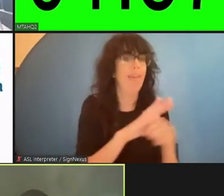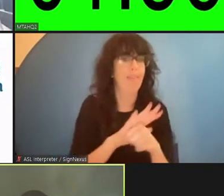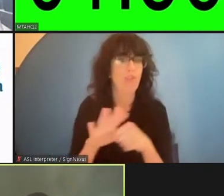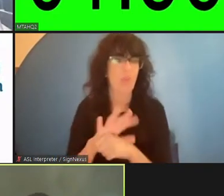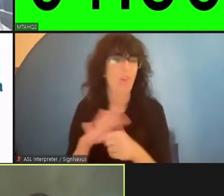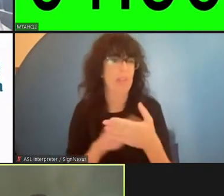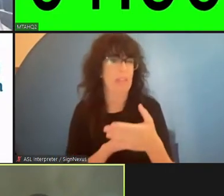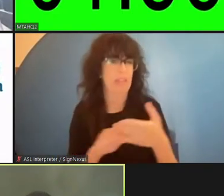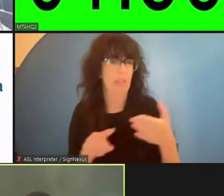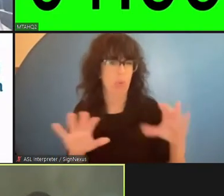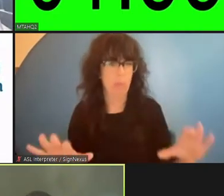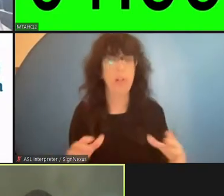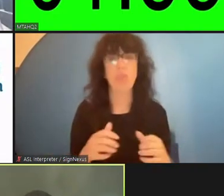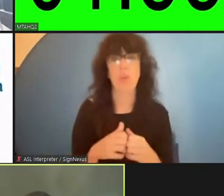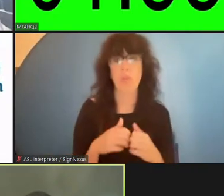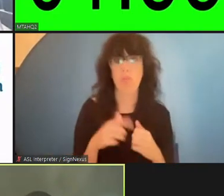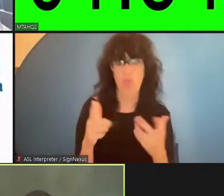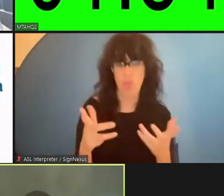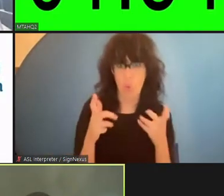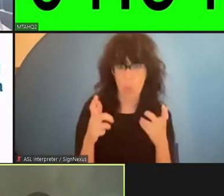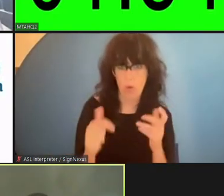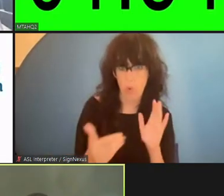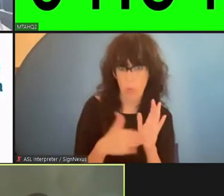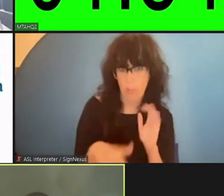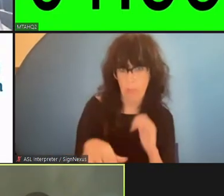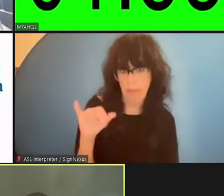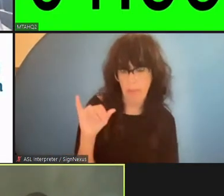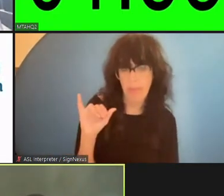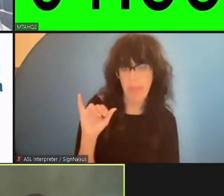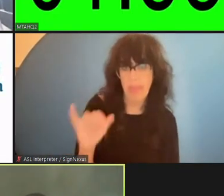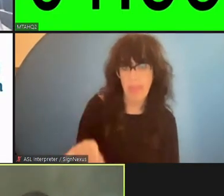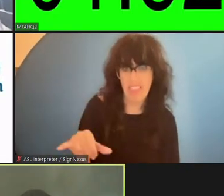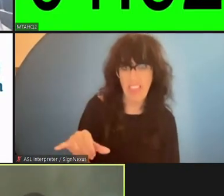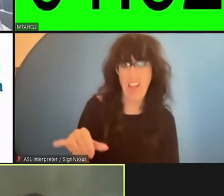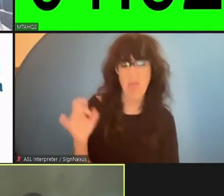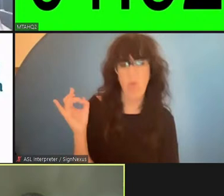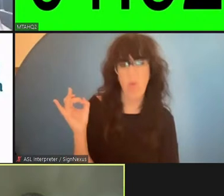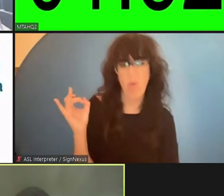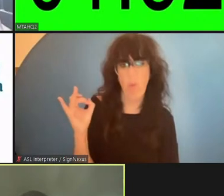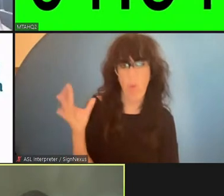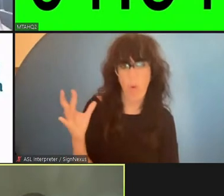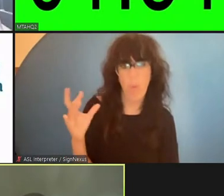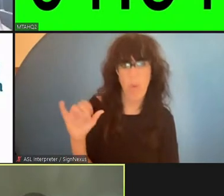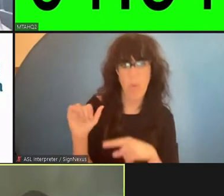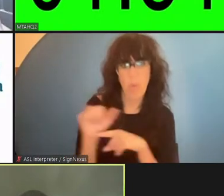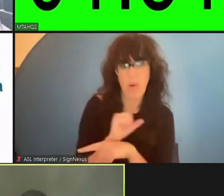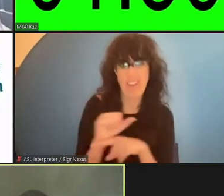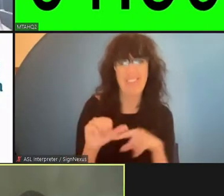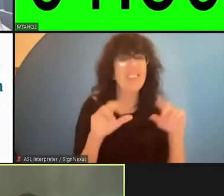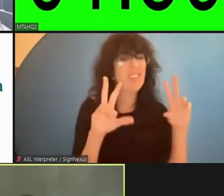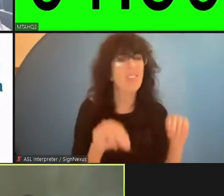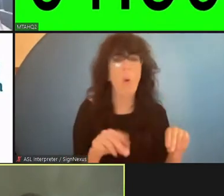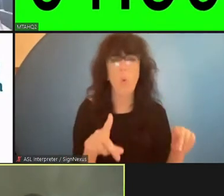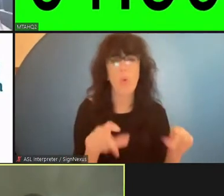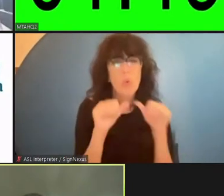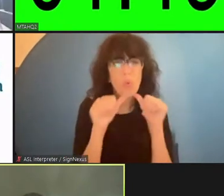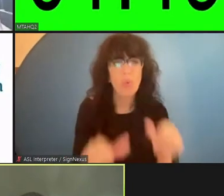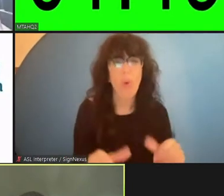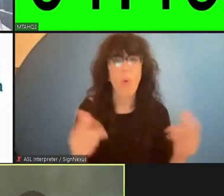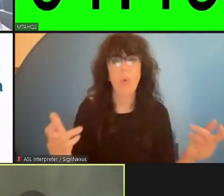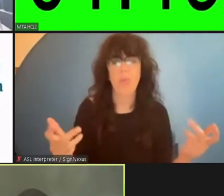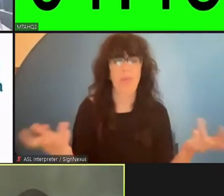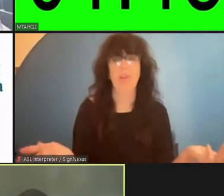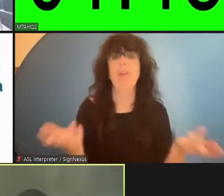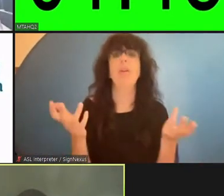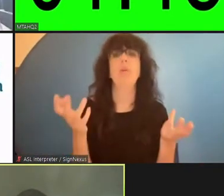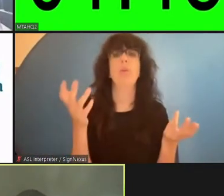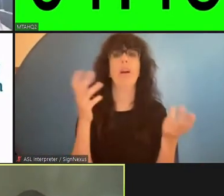uh do you want a repeat of this reprehensible practice no you don't but i don't know how you think about it